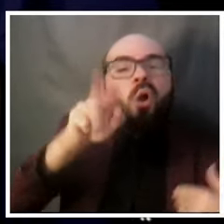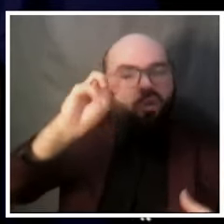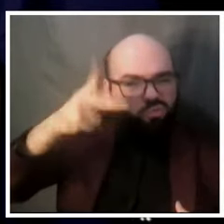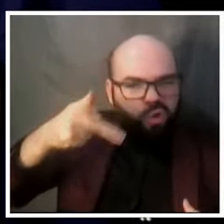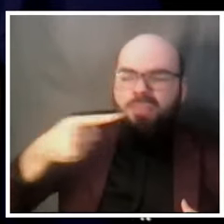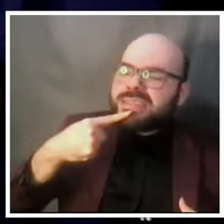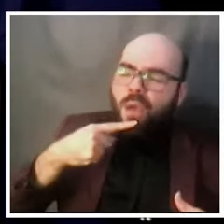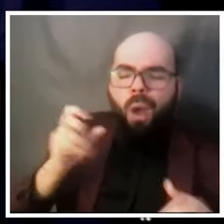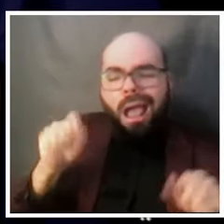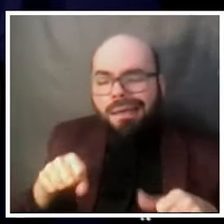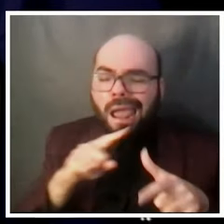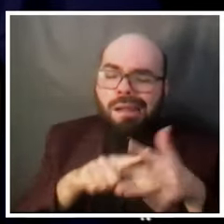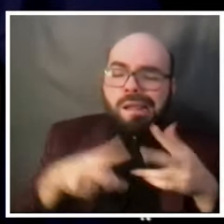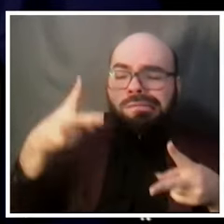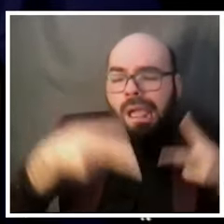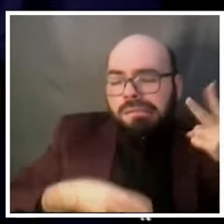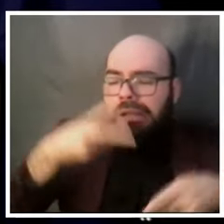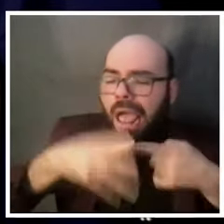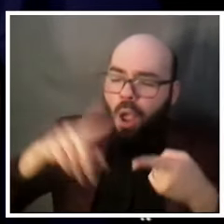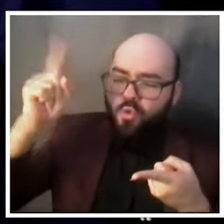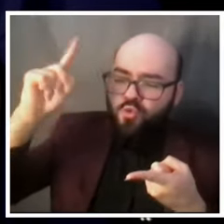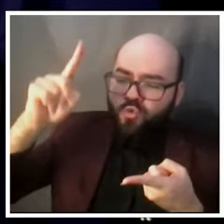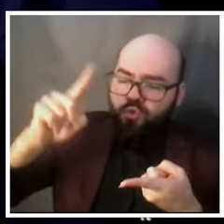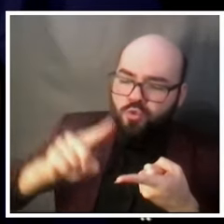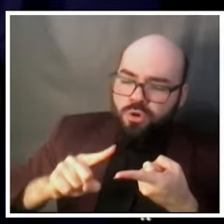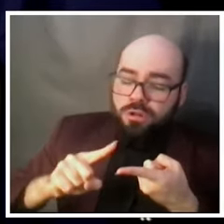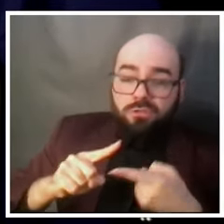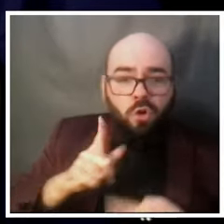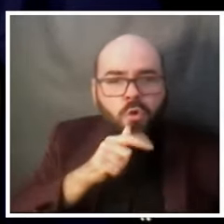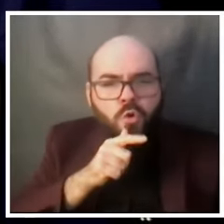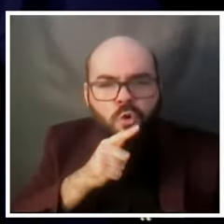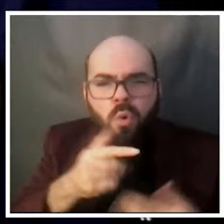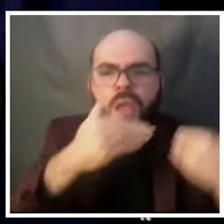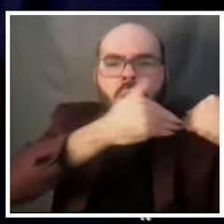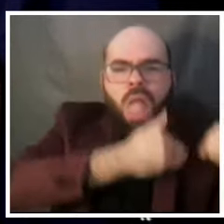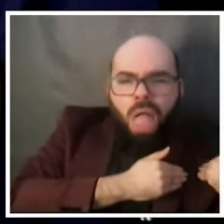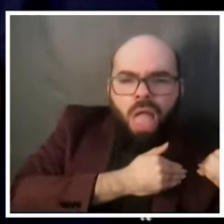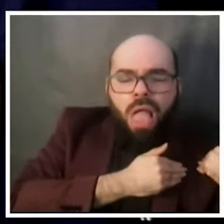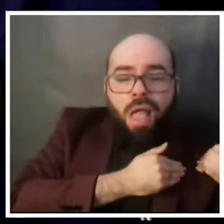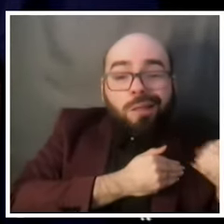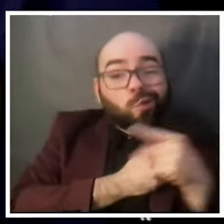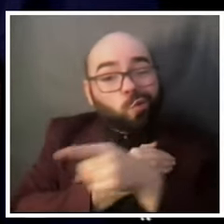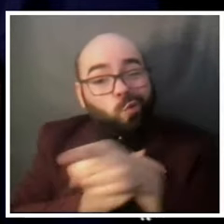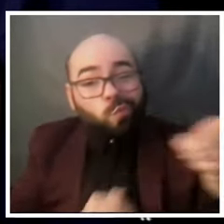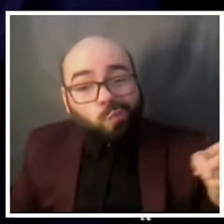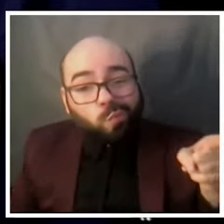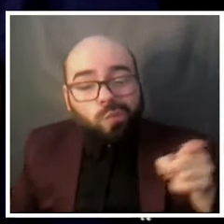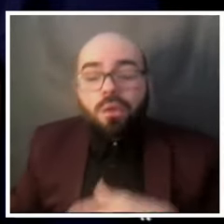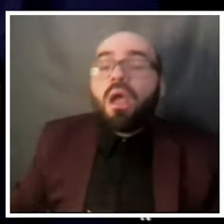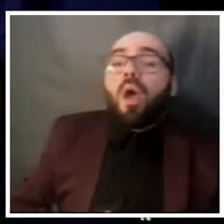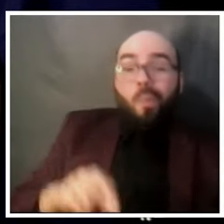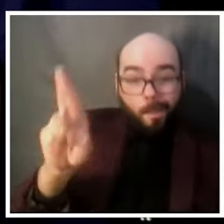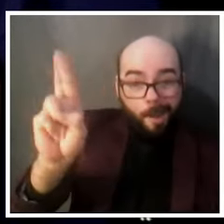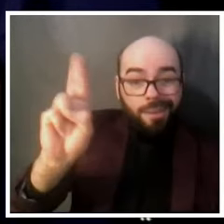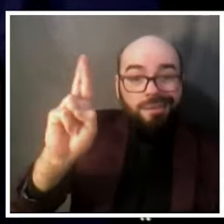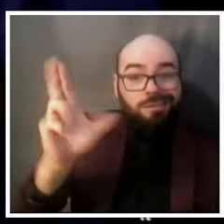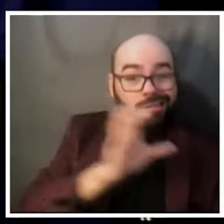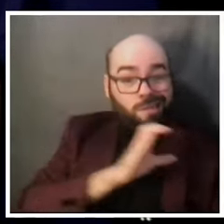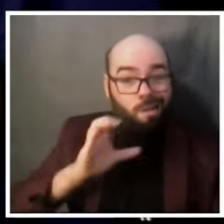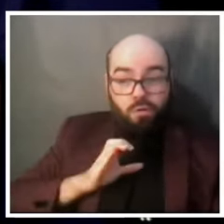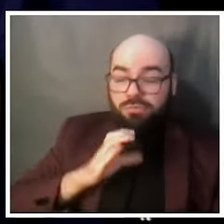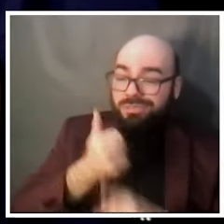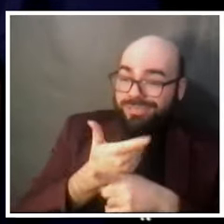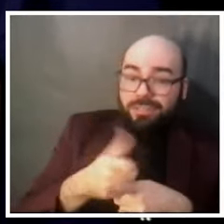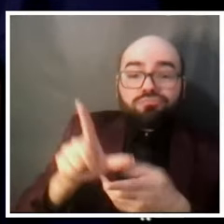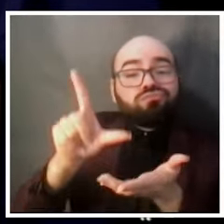quote. Well, right on cue, the MAGA Republicans in Congress released their budget, which hasn't gotten nearly enough